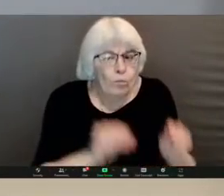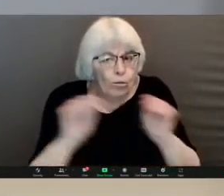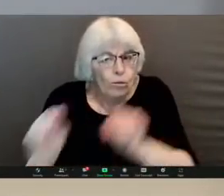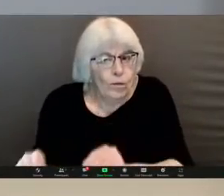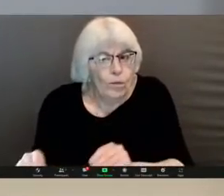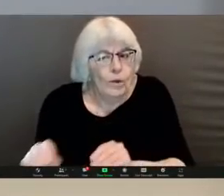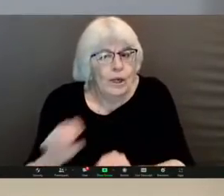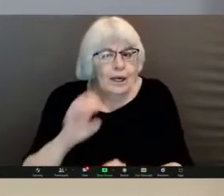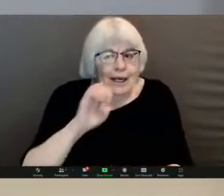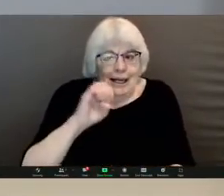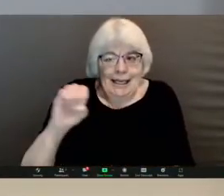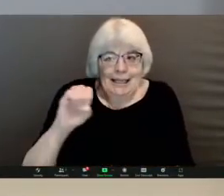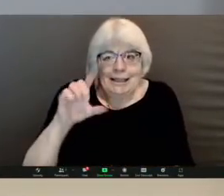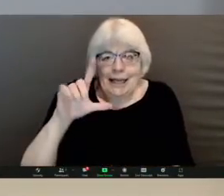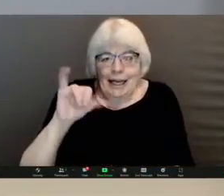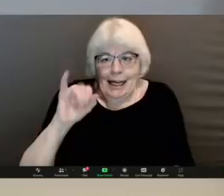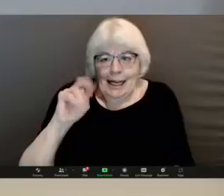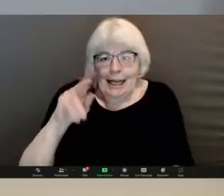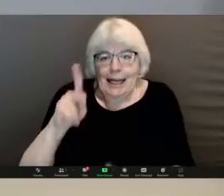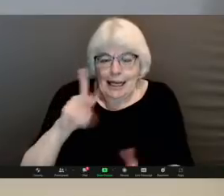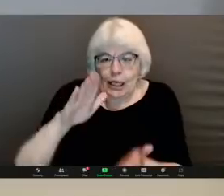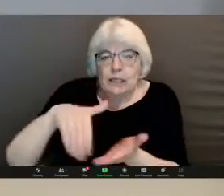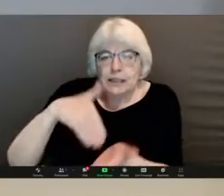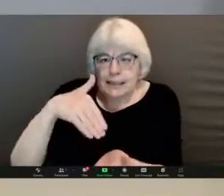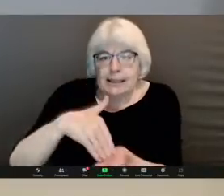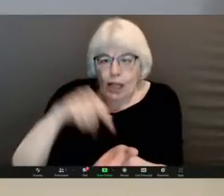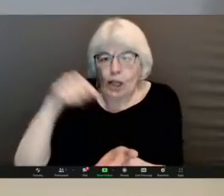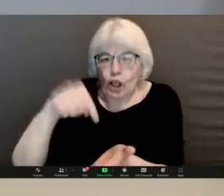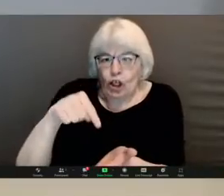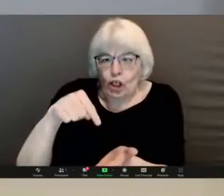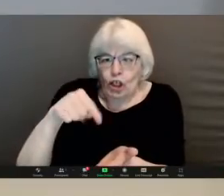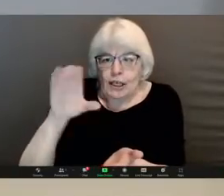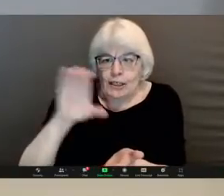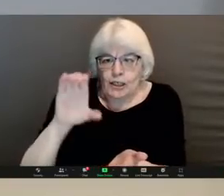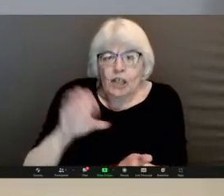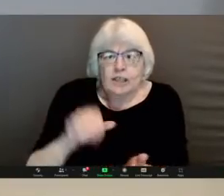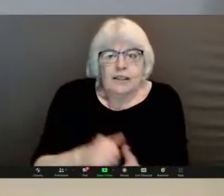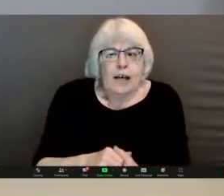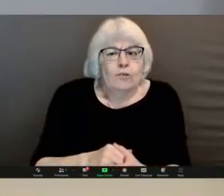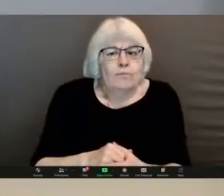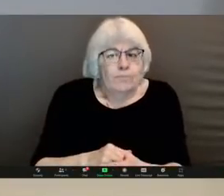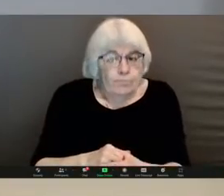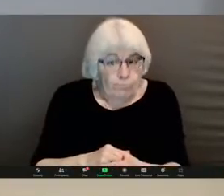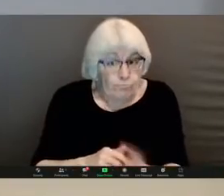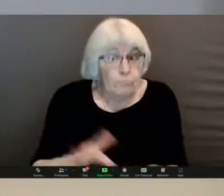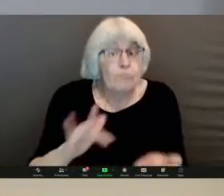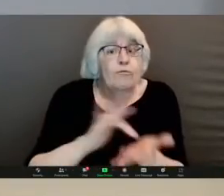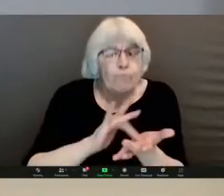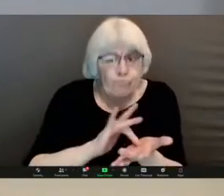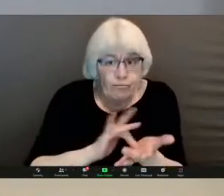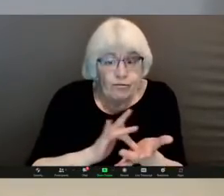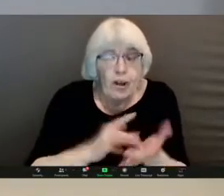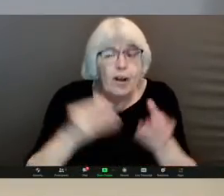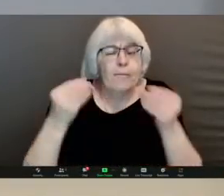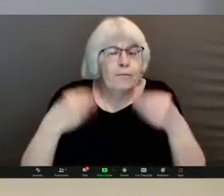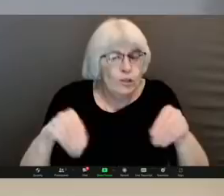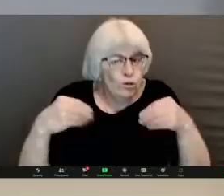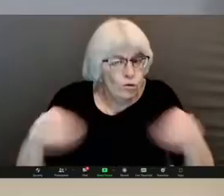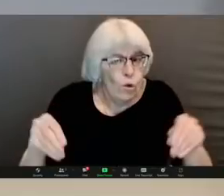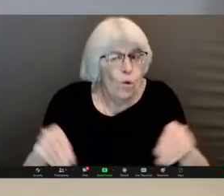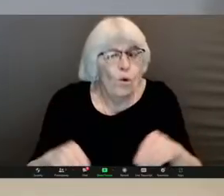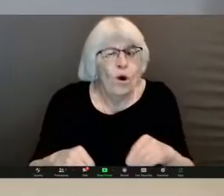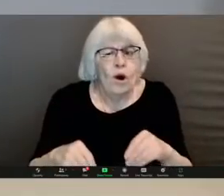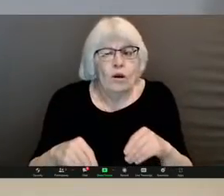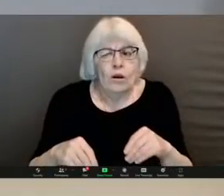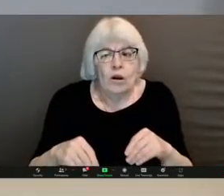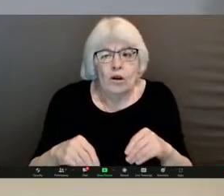check the COVID vaccine webpage for the location of participating pharmacies and contact information. Over the next few